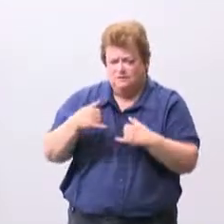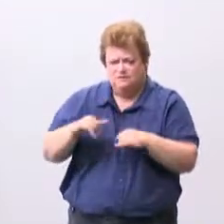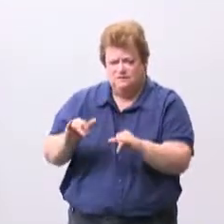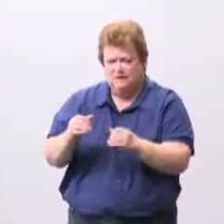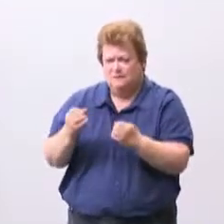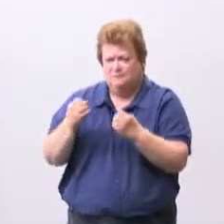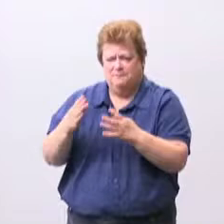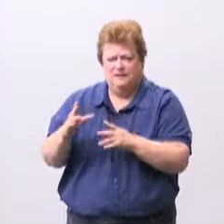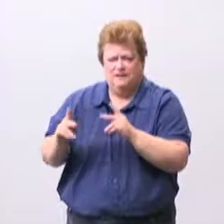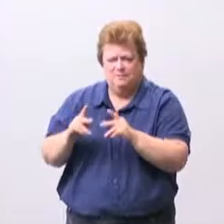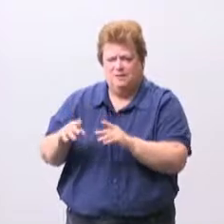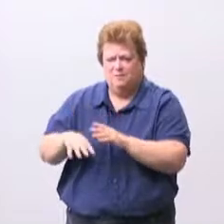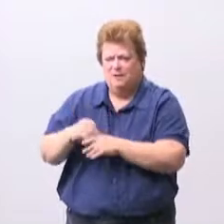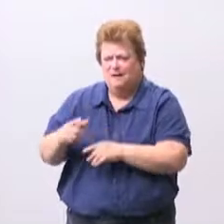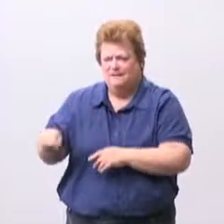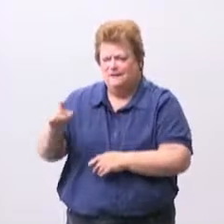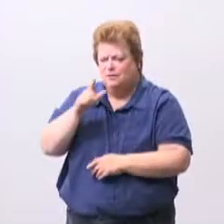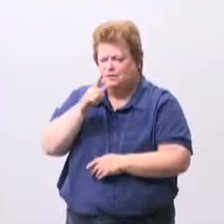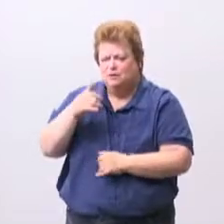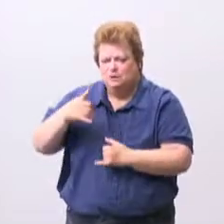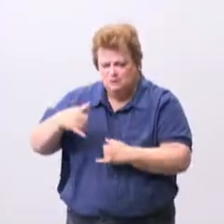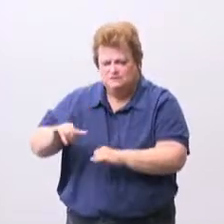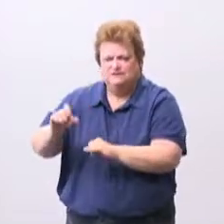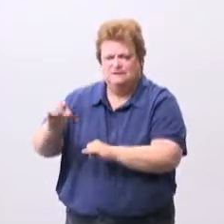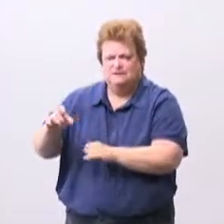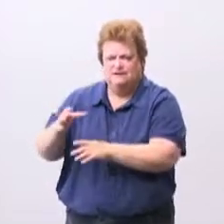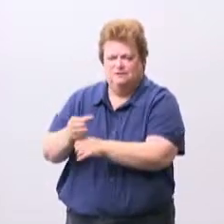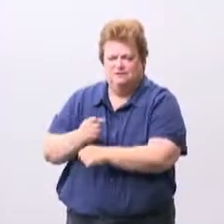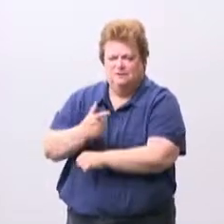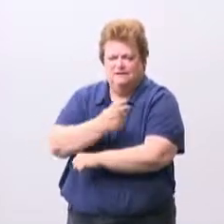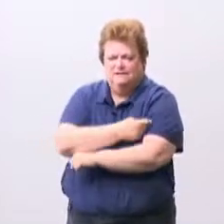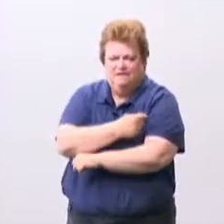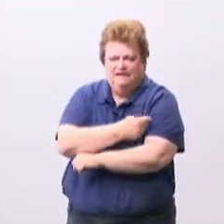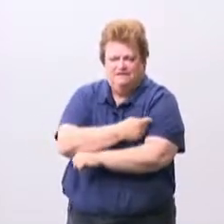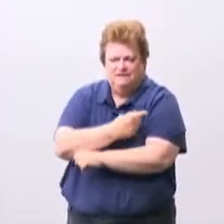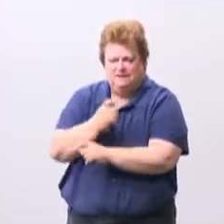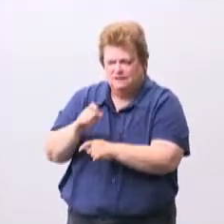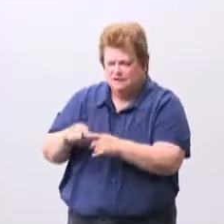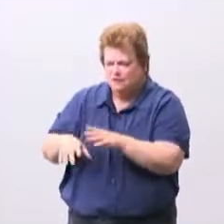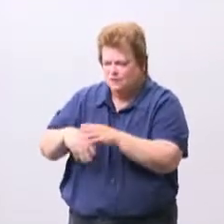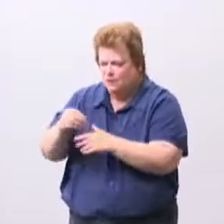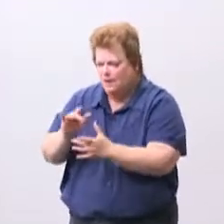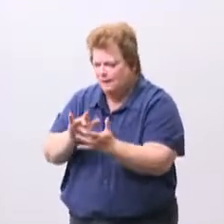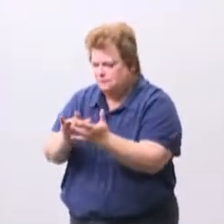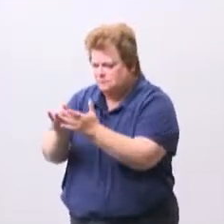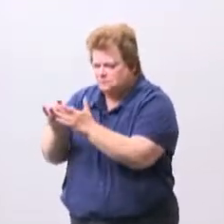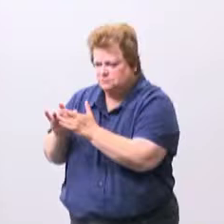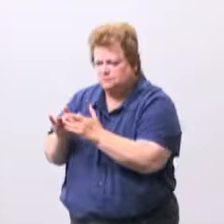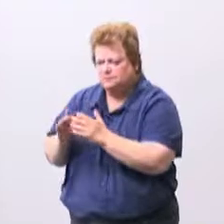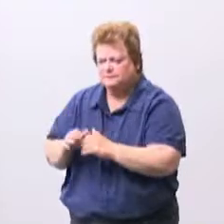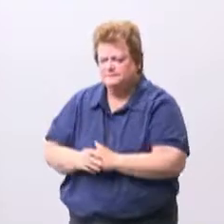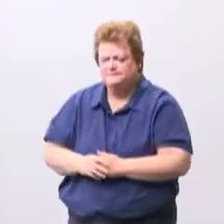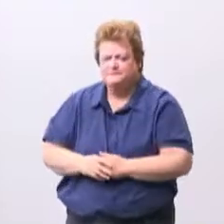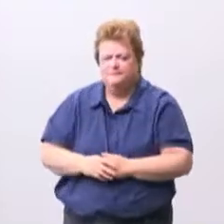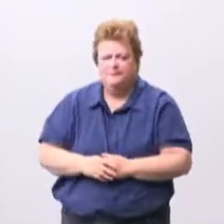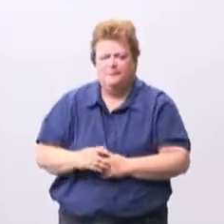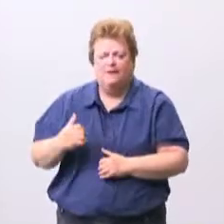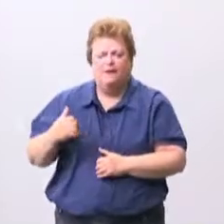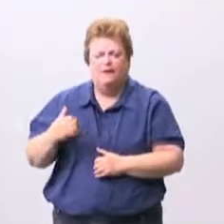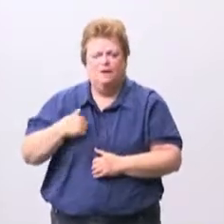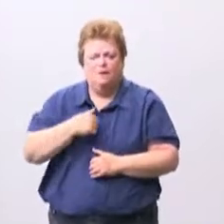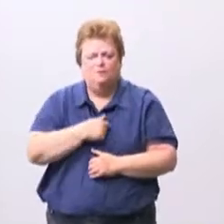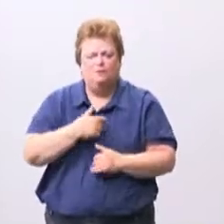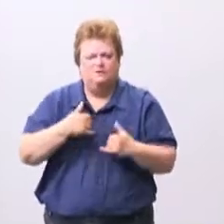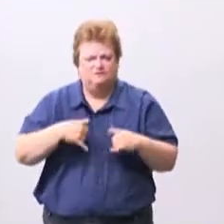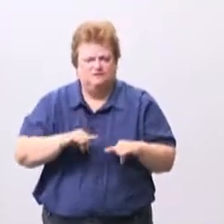to be reached with outreach and education and things like that, and there's still a lot of people there to get? We're still